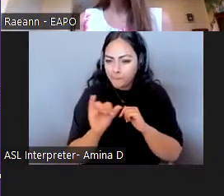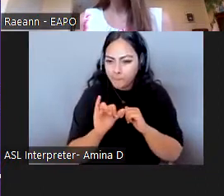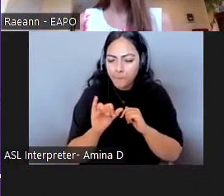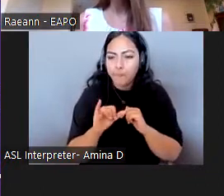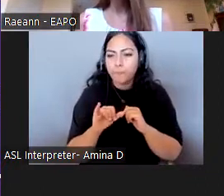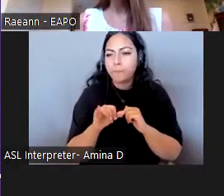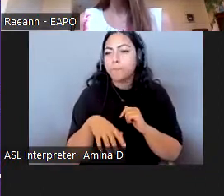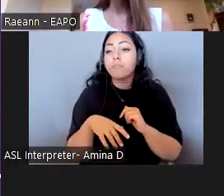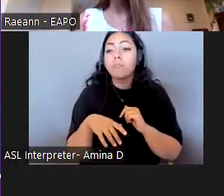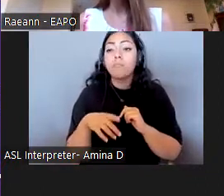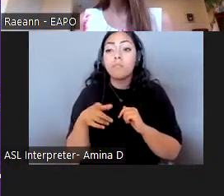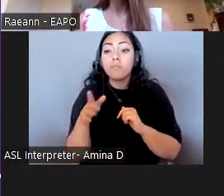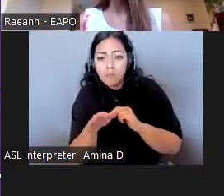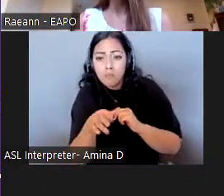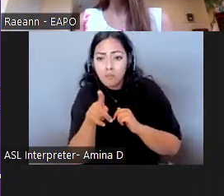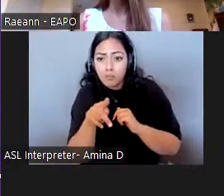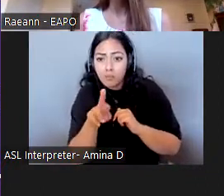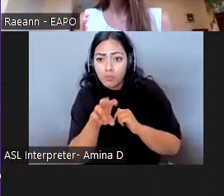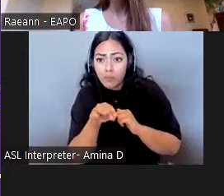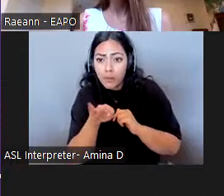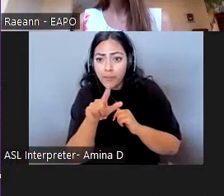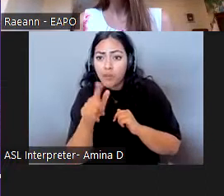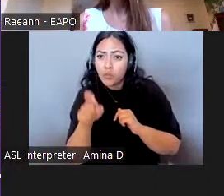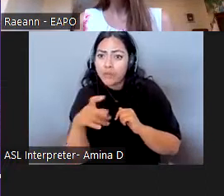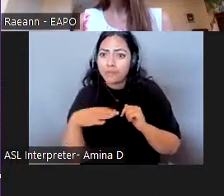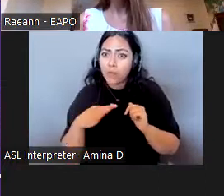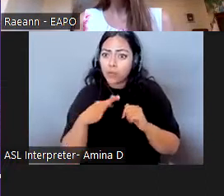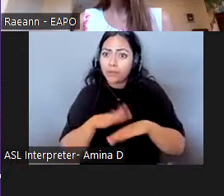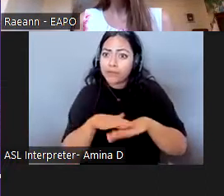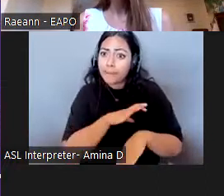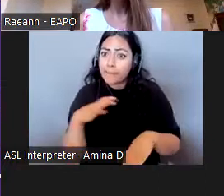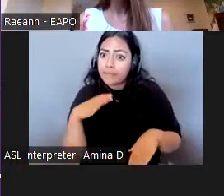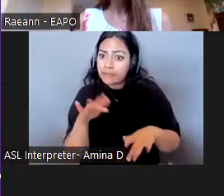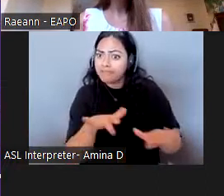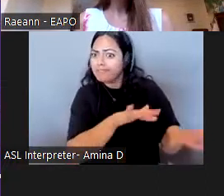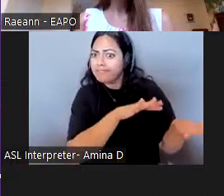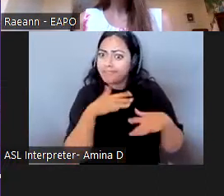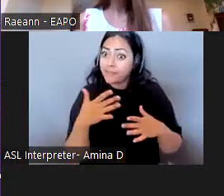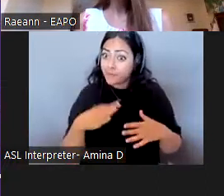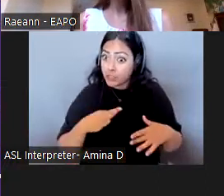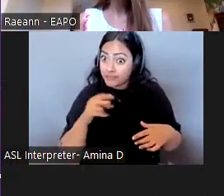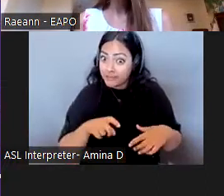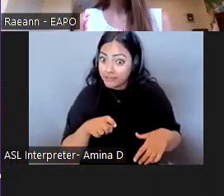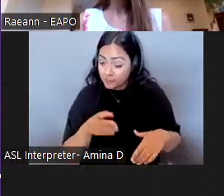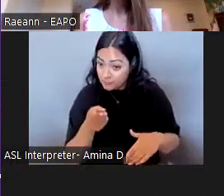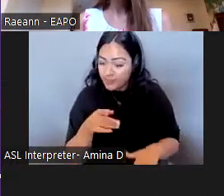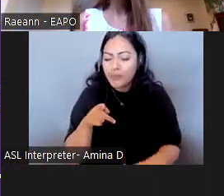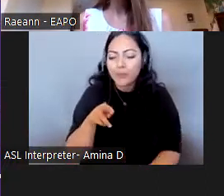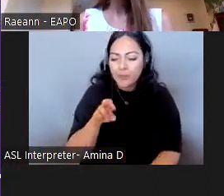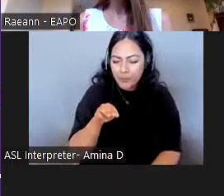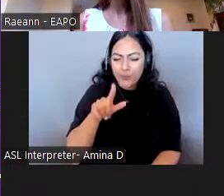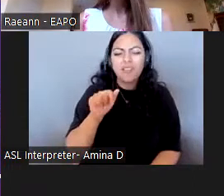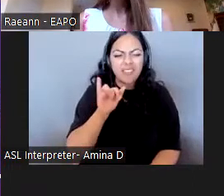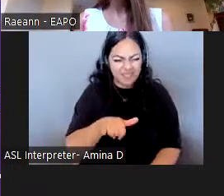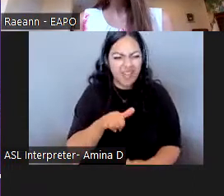volunteer advisory committee that you're looking for volunteers for. Yeah, so that was to raise awareness in the community.